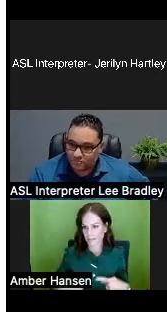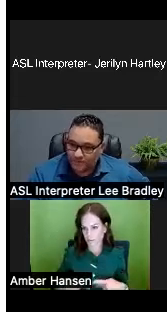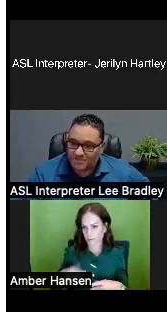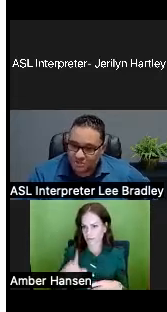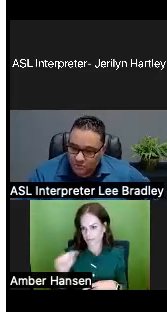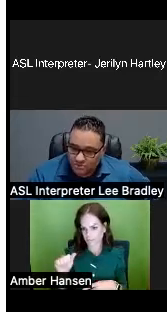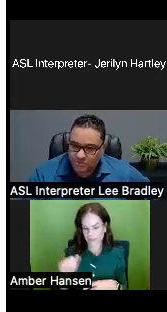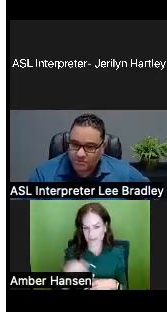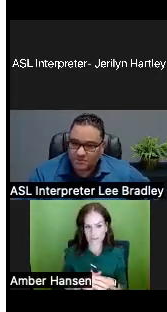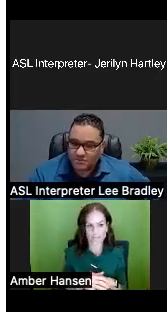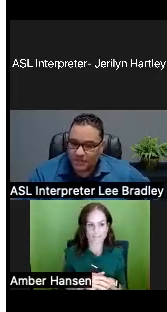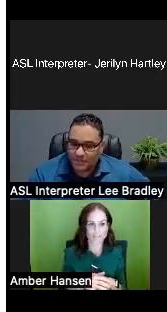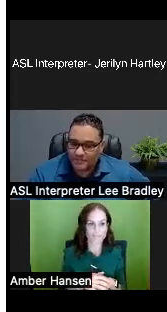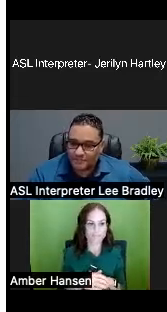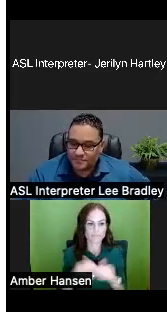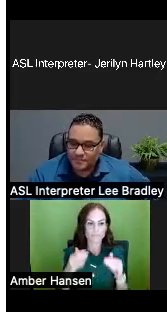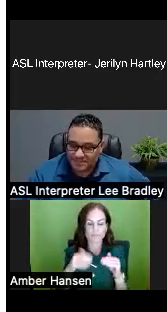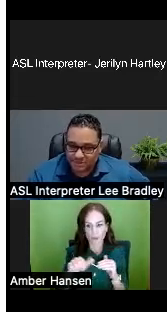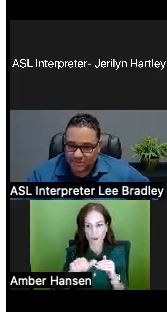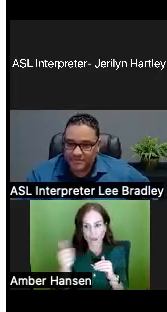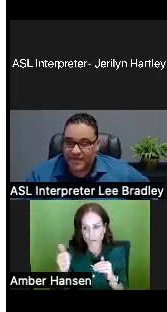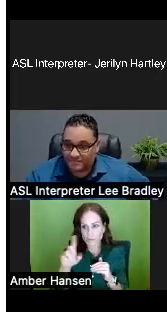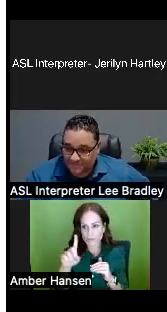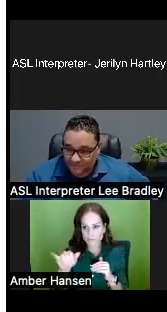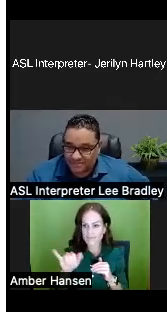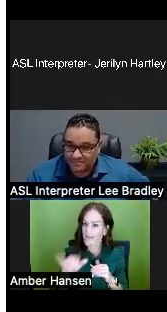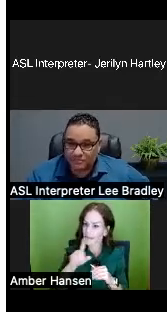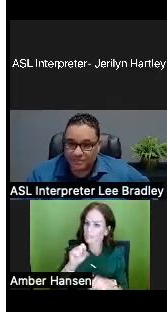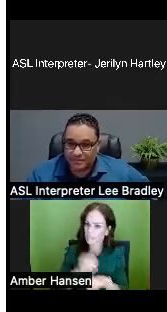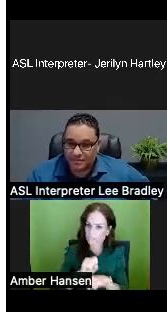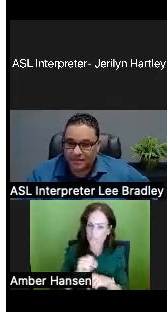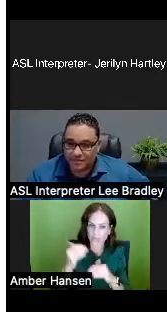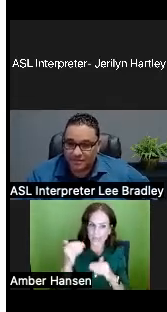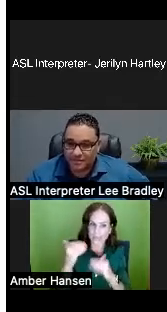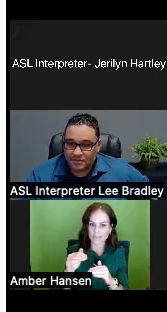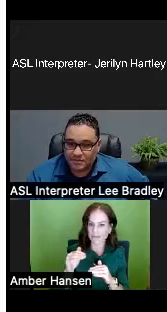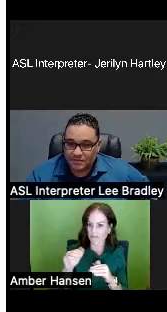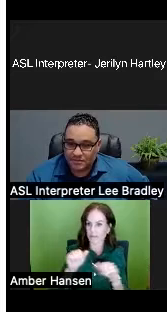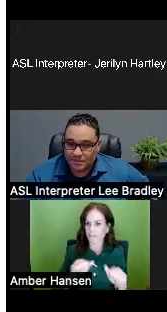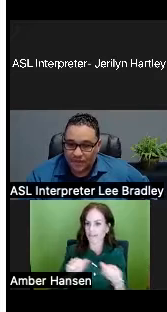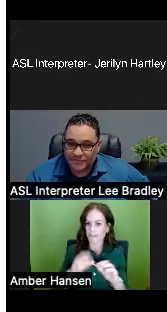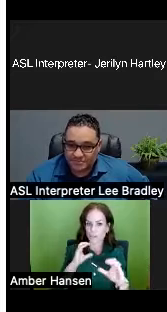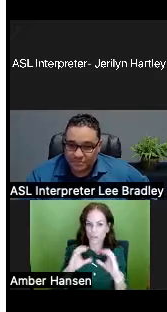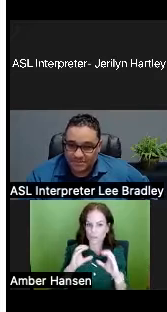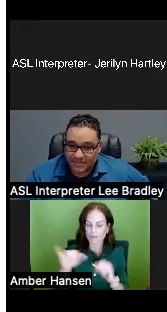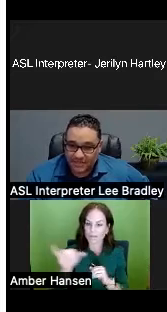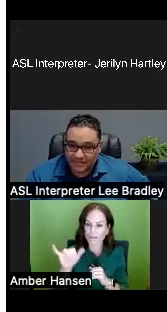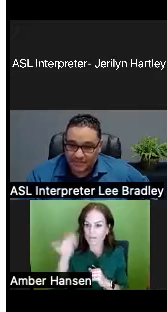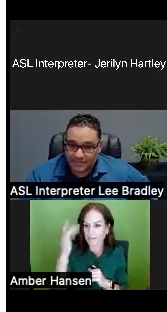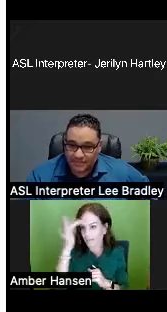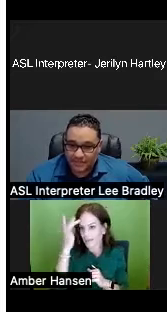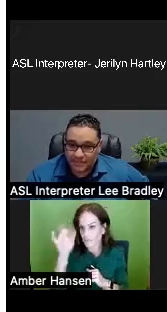it's more of a social disability than a physical disability. Other disabilities